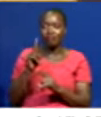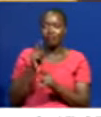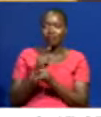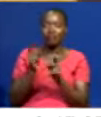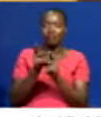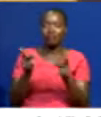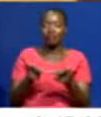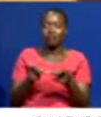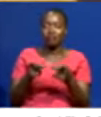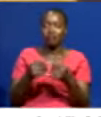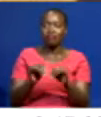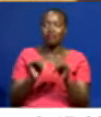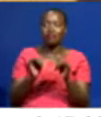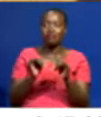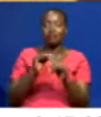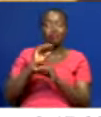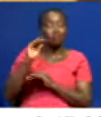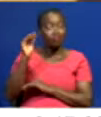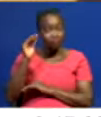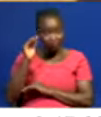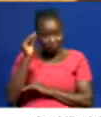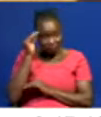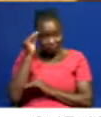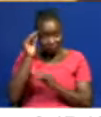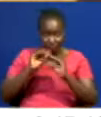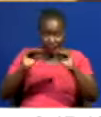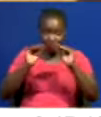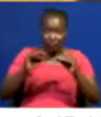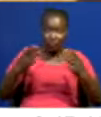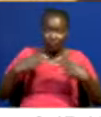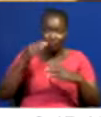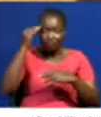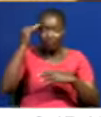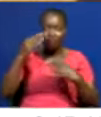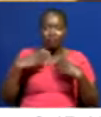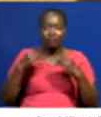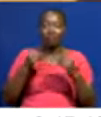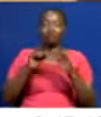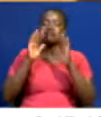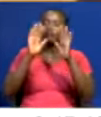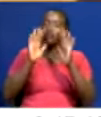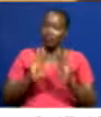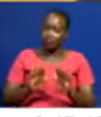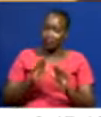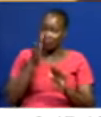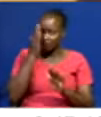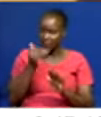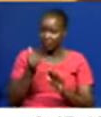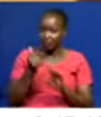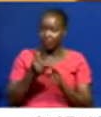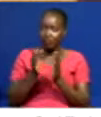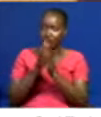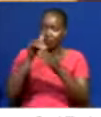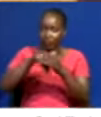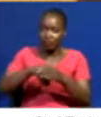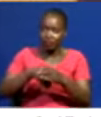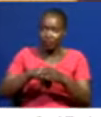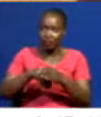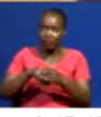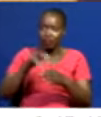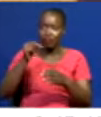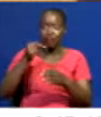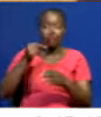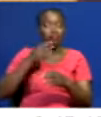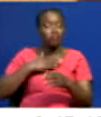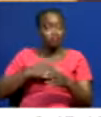workplaces to try and educate people that mental health is very essential because it's from within. Nobody else can